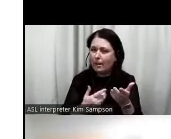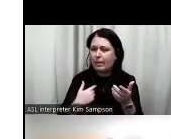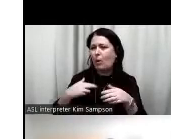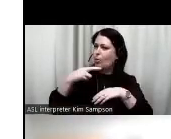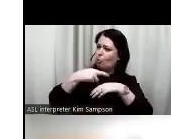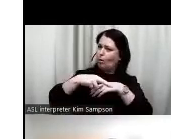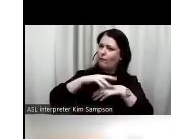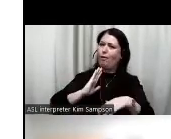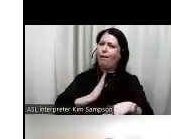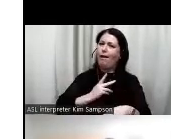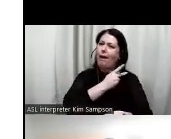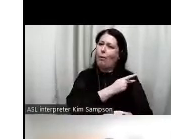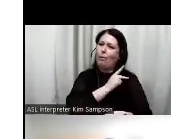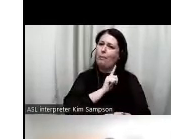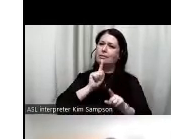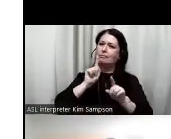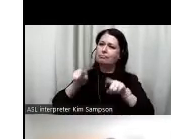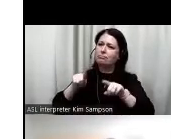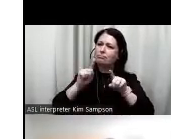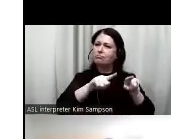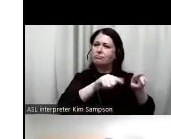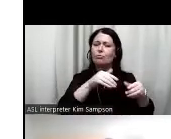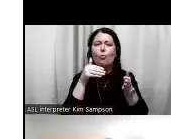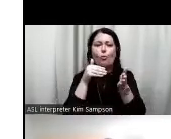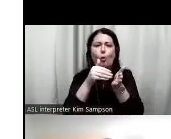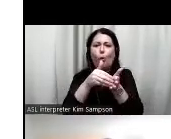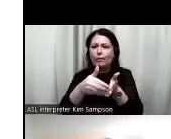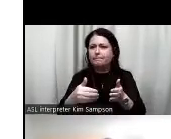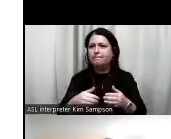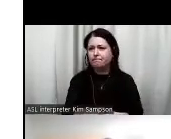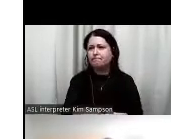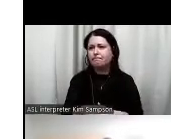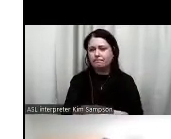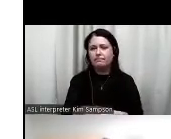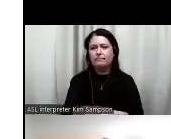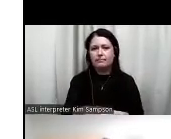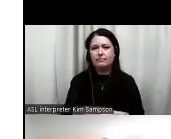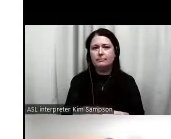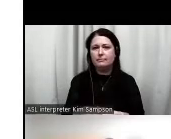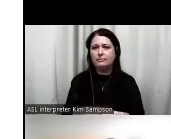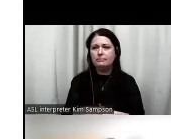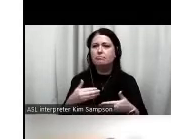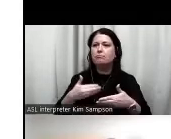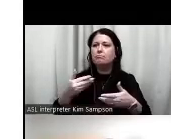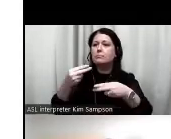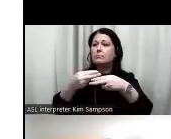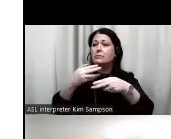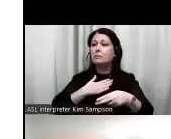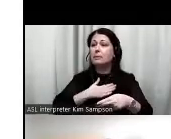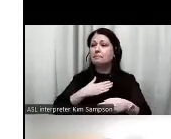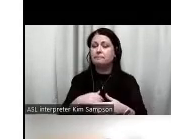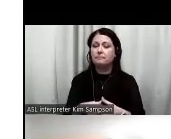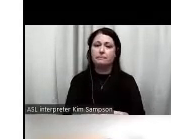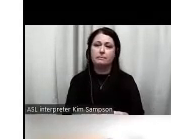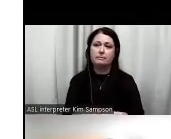refer our patients to quite frequently. Can you advance to the next slide, please?